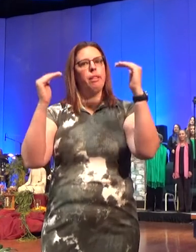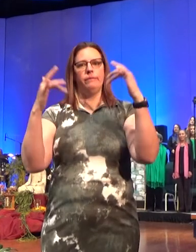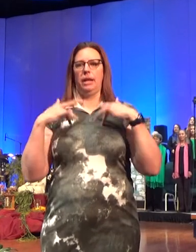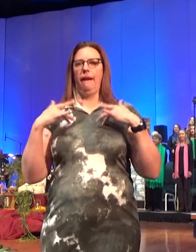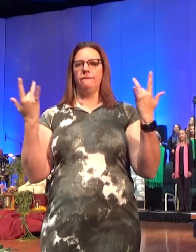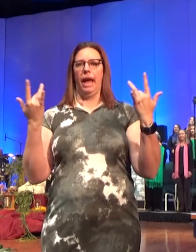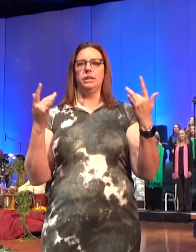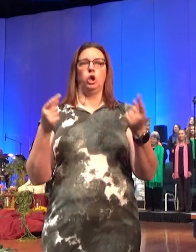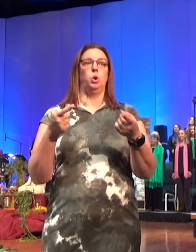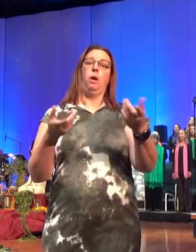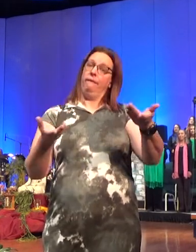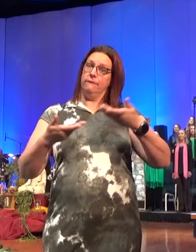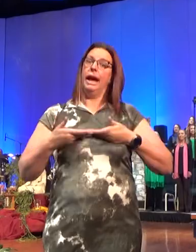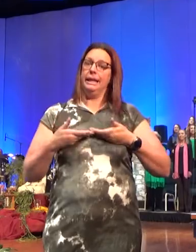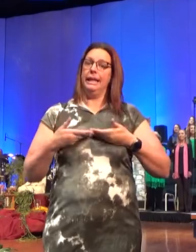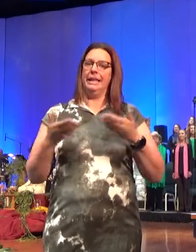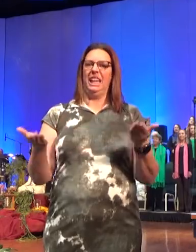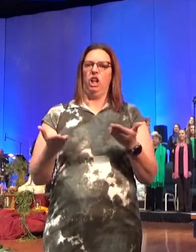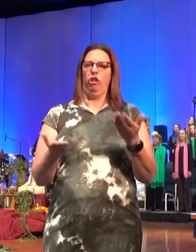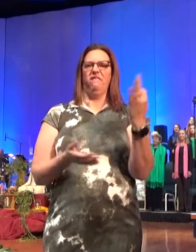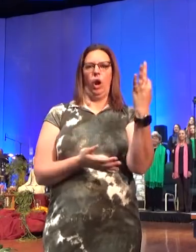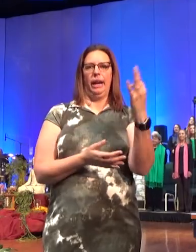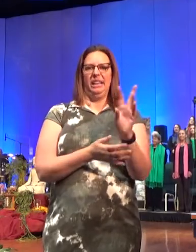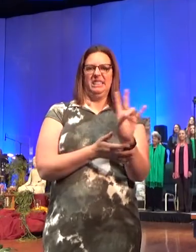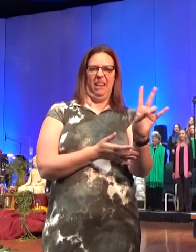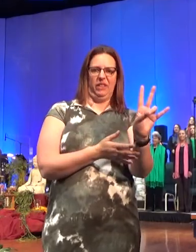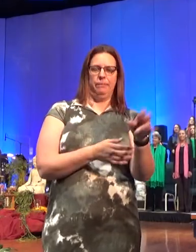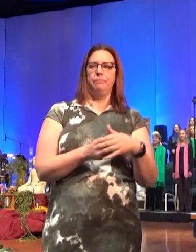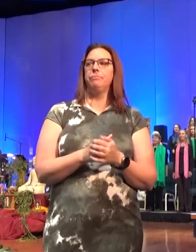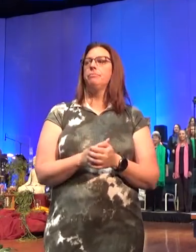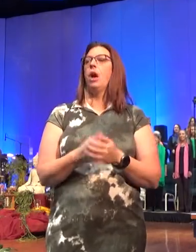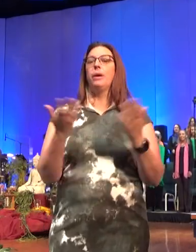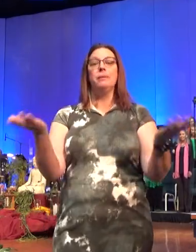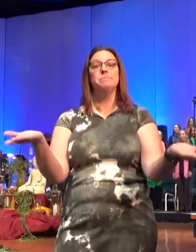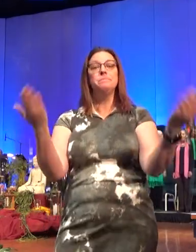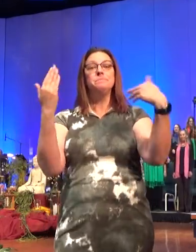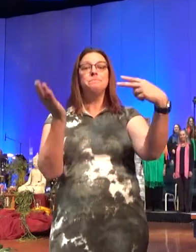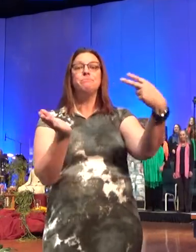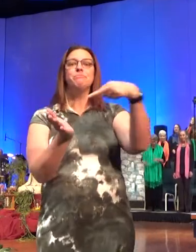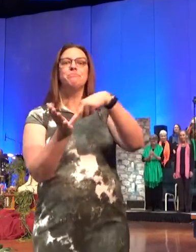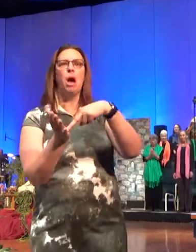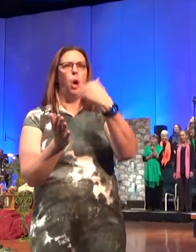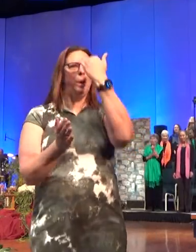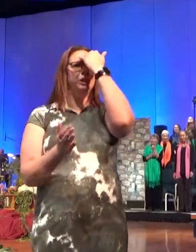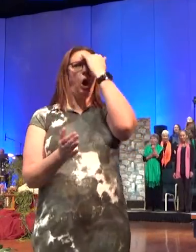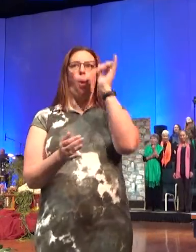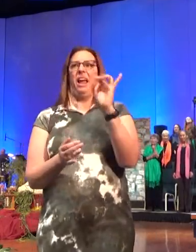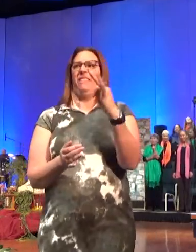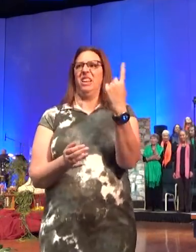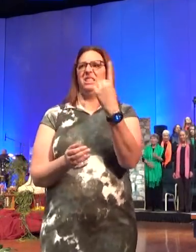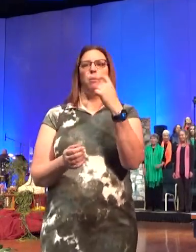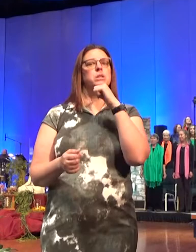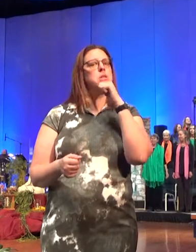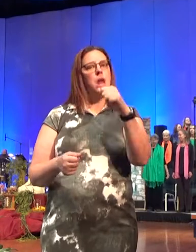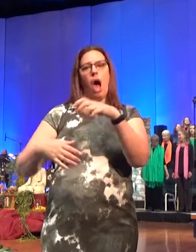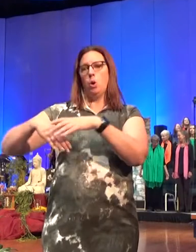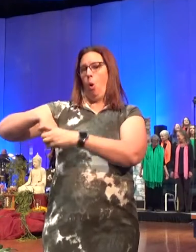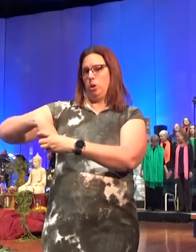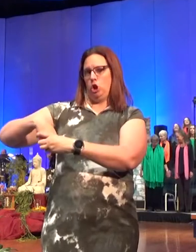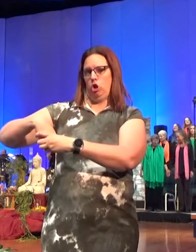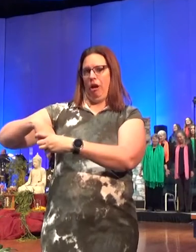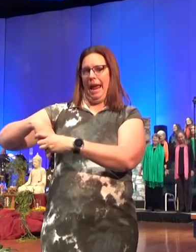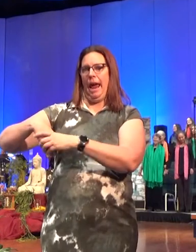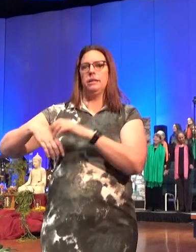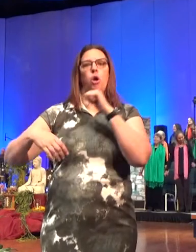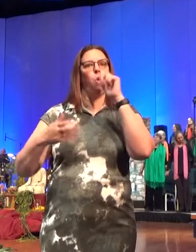that. So with that, please feel free to stand. You know, I know we're still in these pandemic times. Know that if someone isn't holding your hand during the peace song, they don't mean to